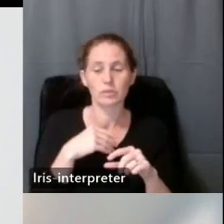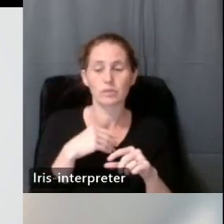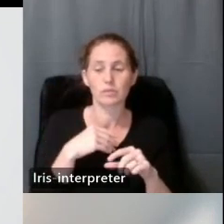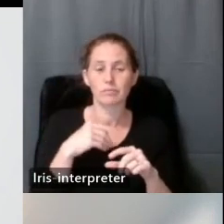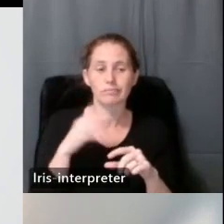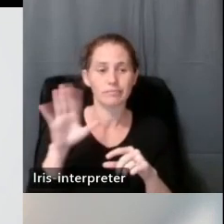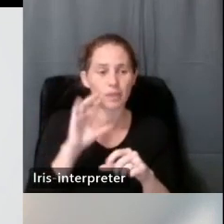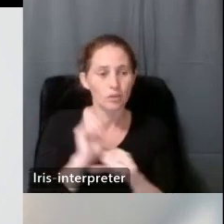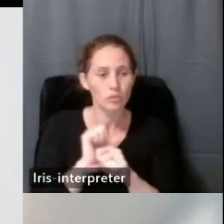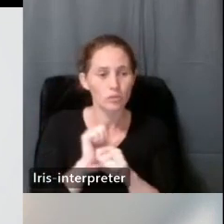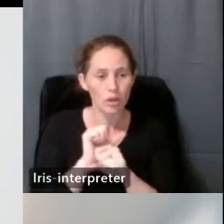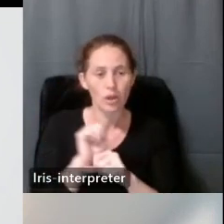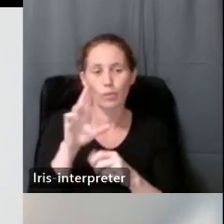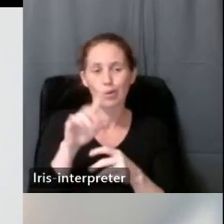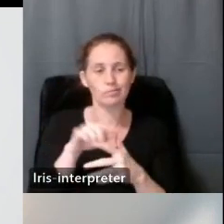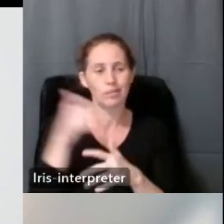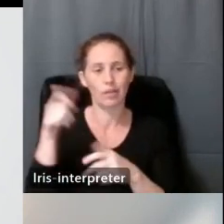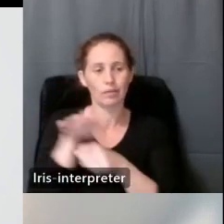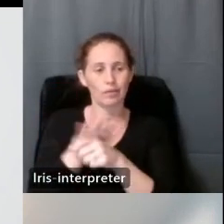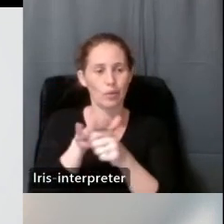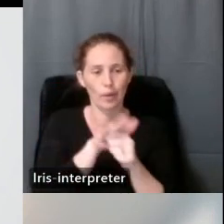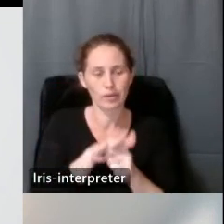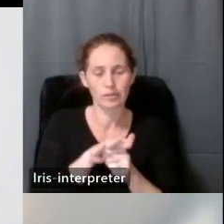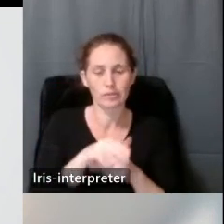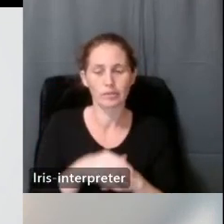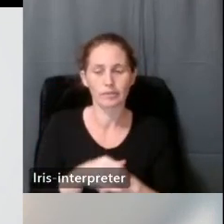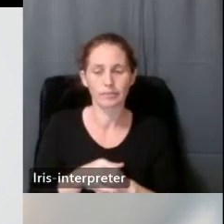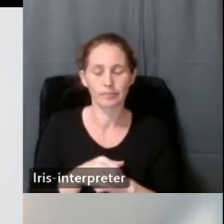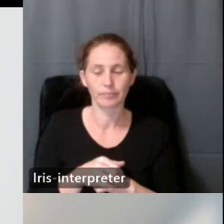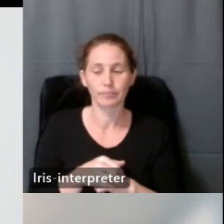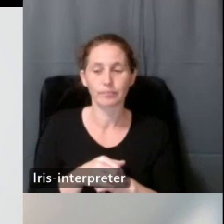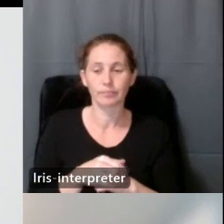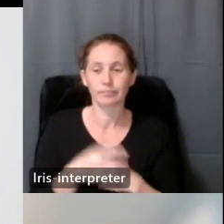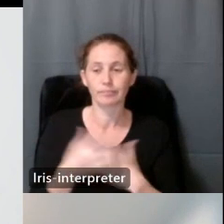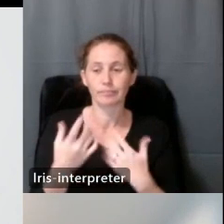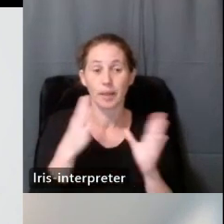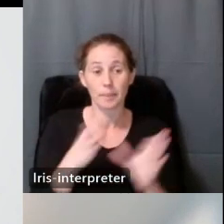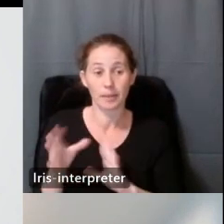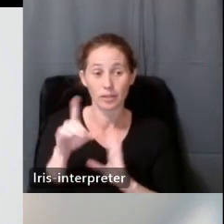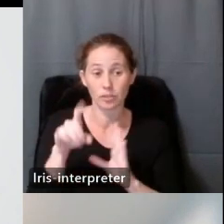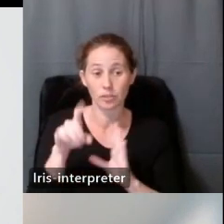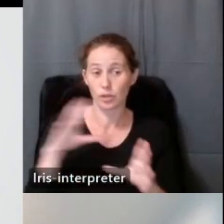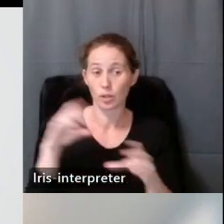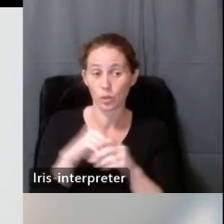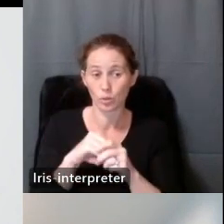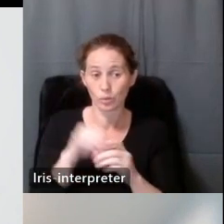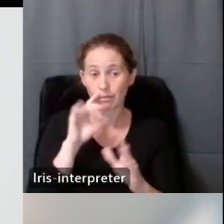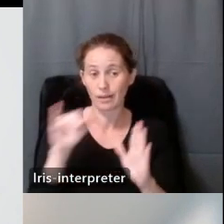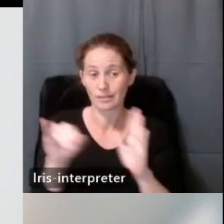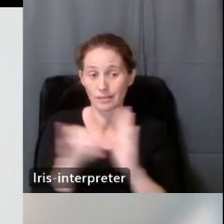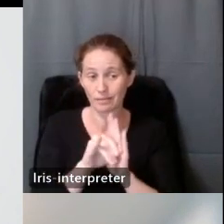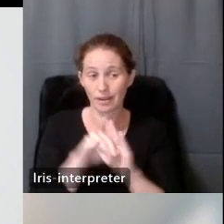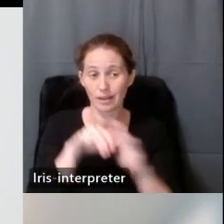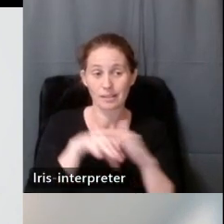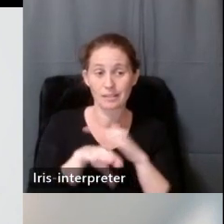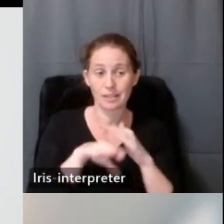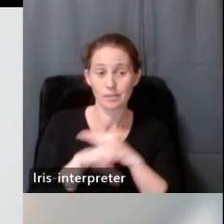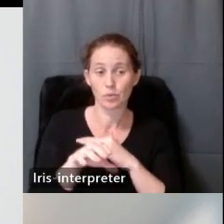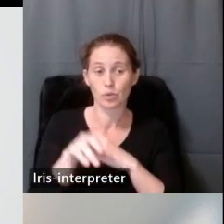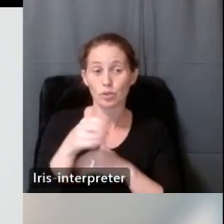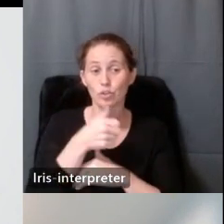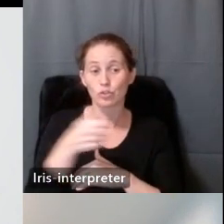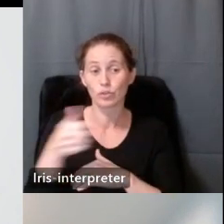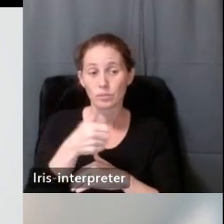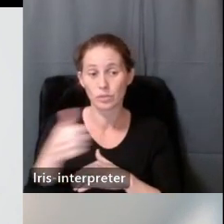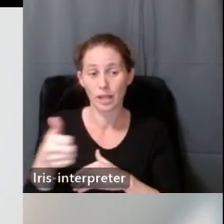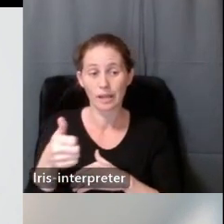their jobs, or other locations. Such plans should include identifying accessible